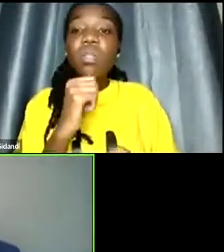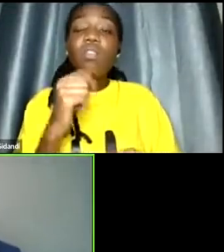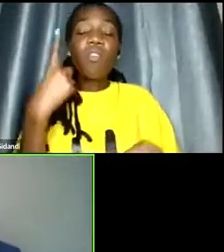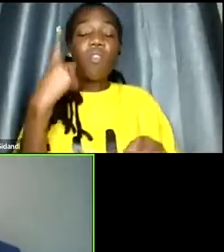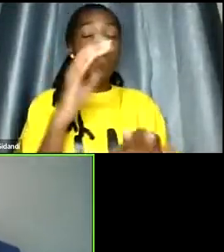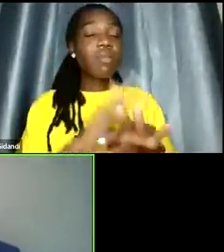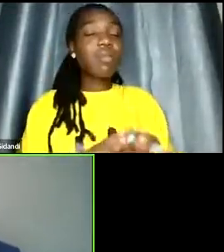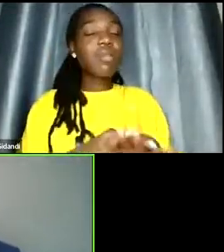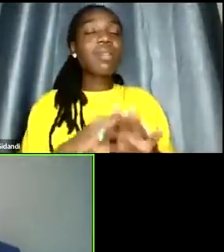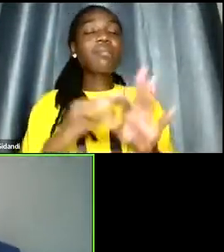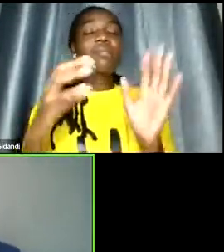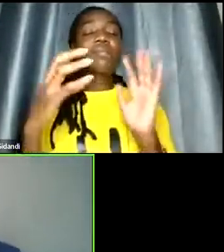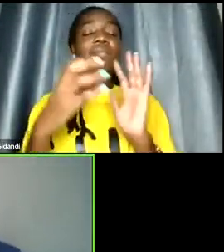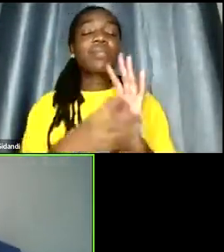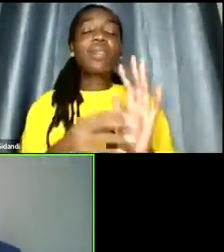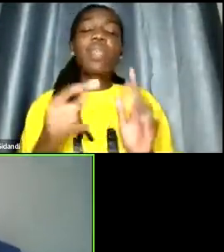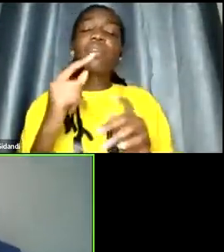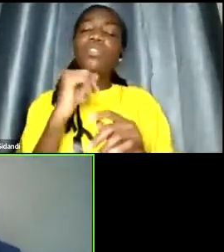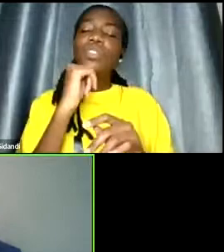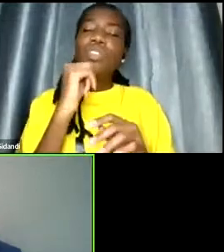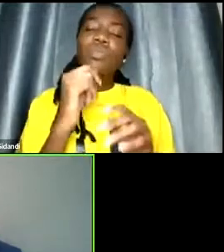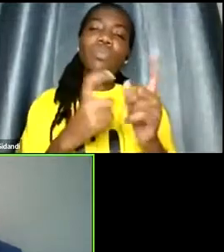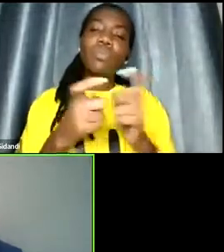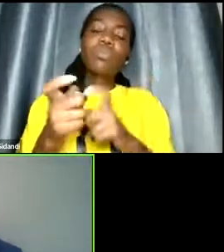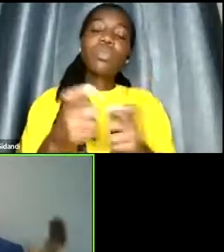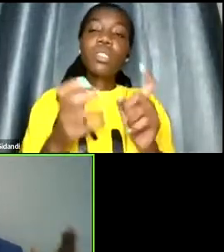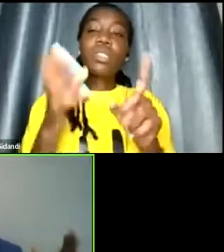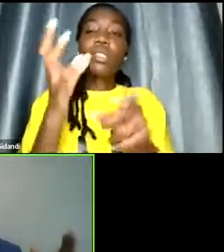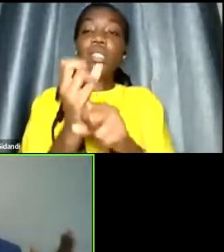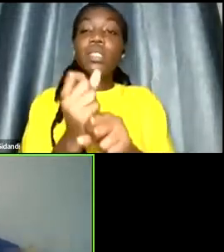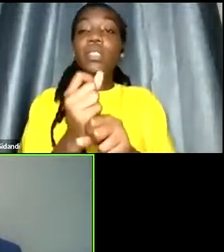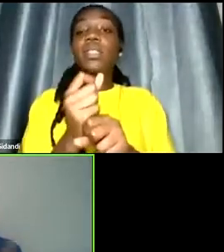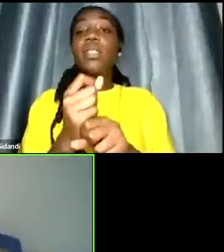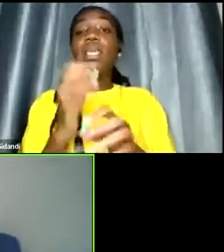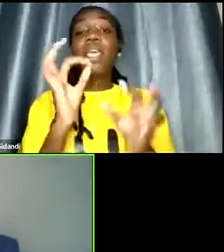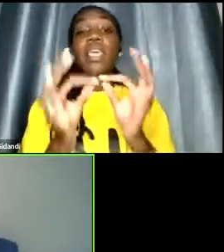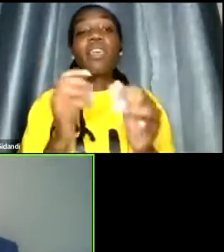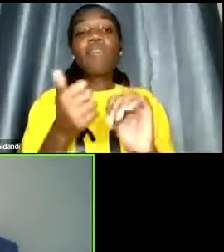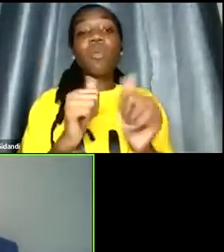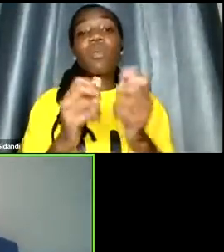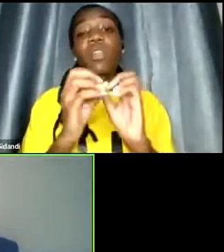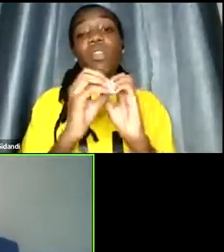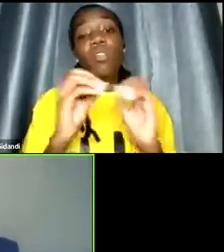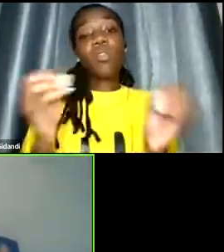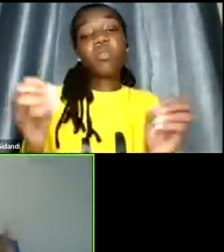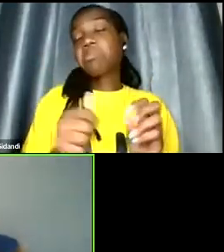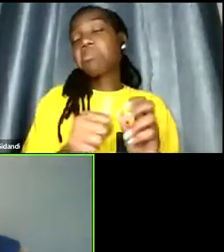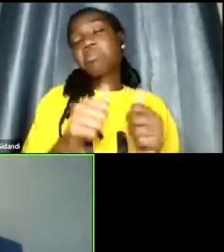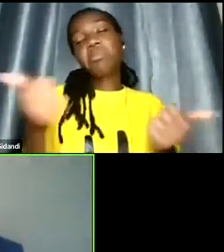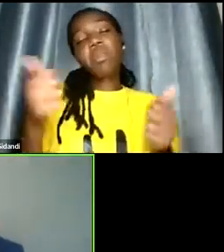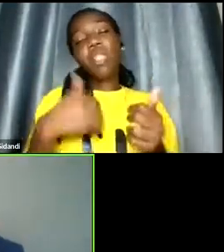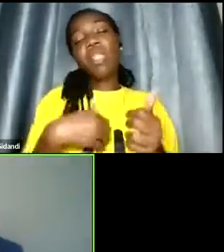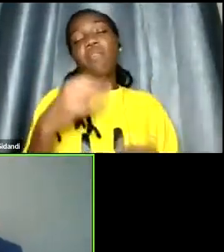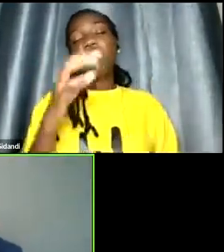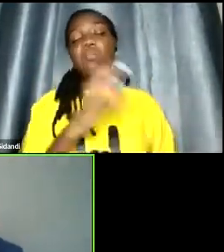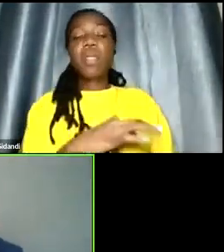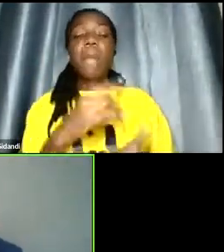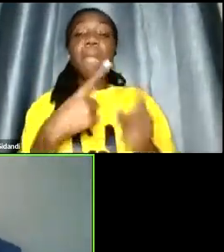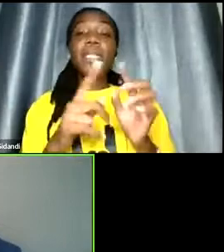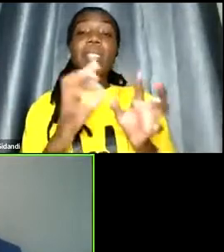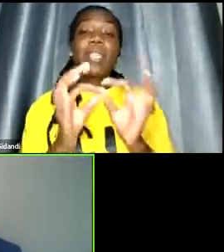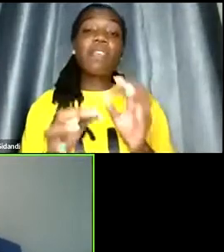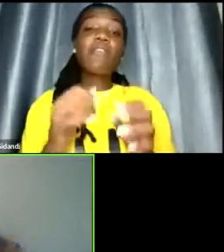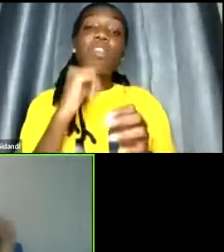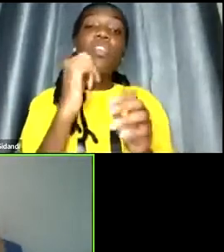organization, especially if they're not skillful. If they are competent, great, you have that added advantage. But if they are not competent, do not